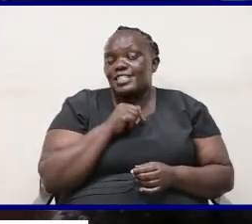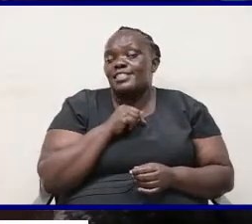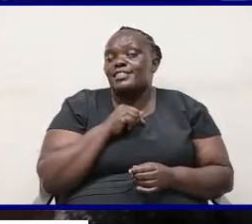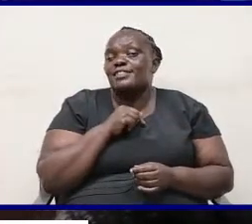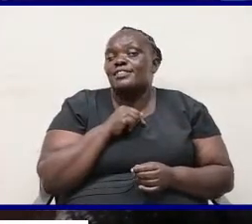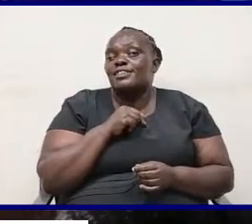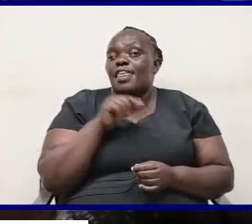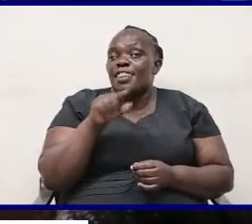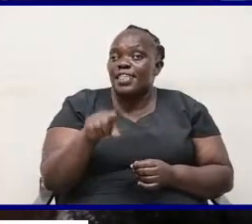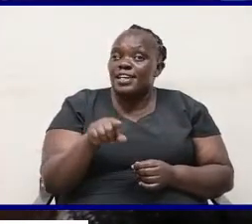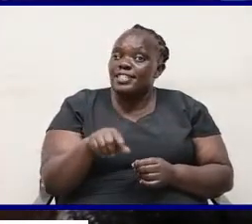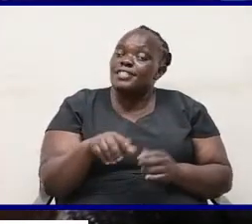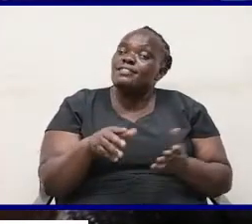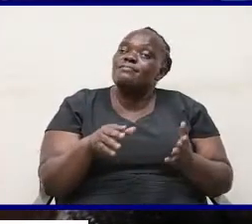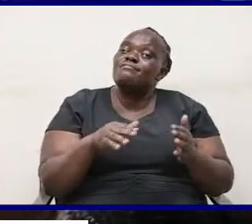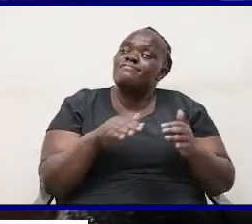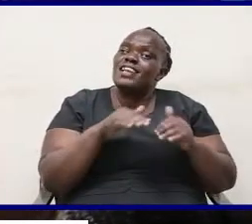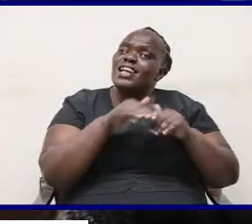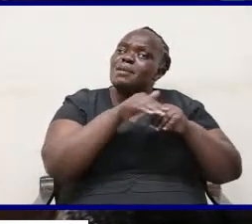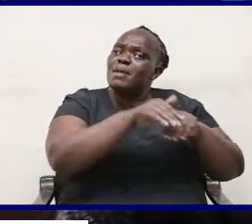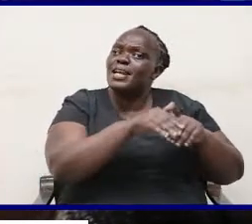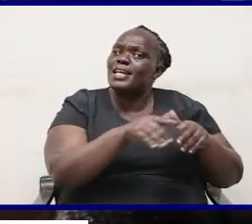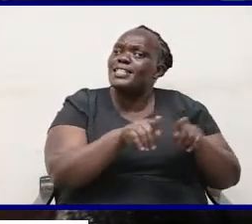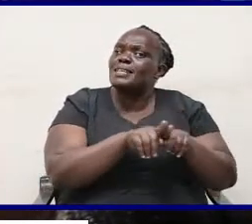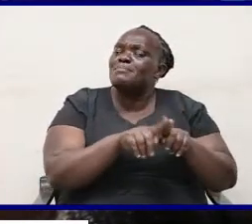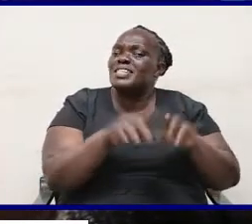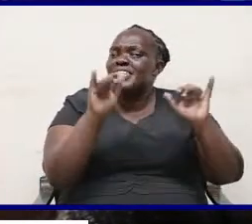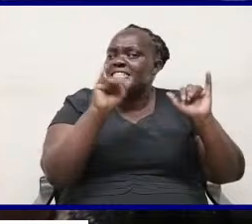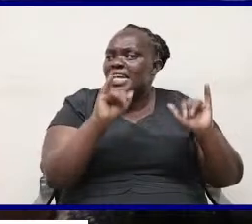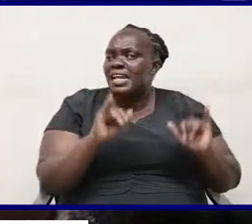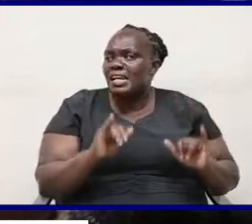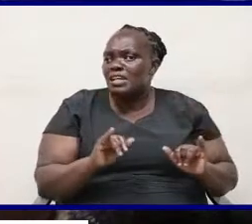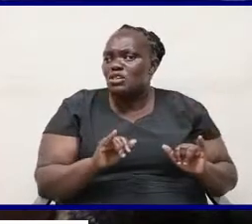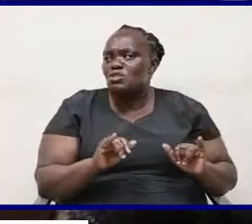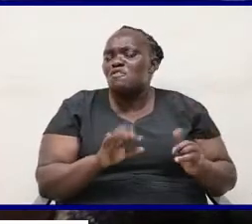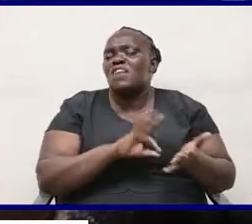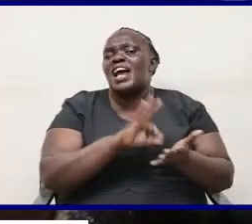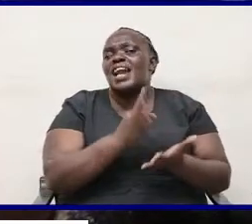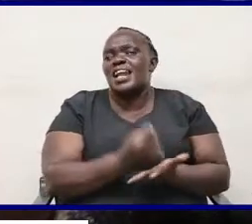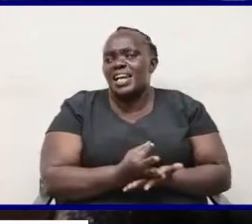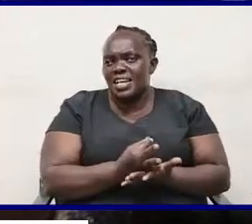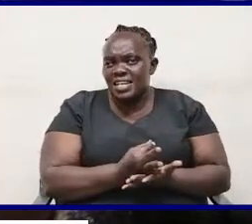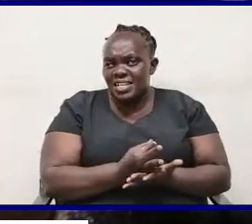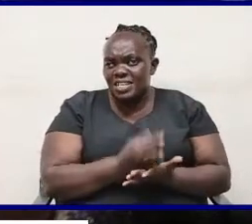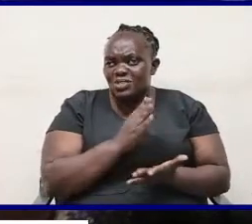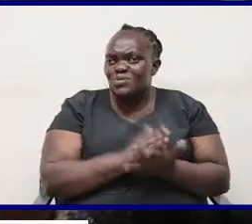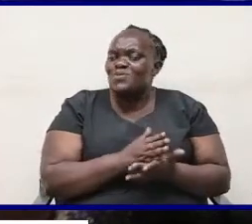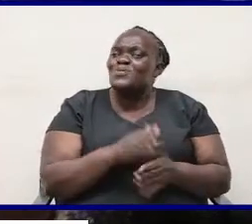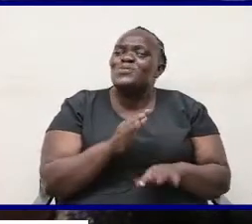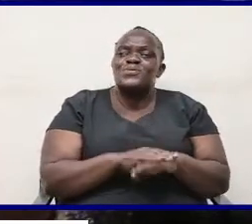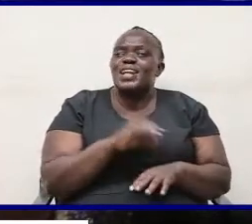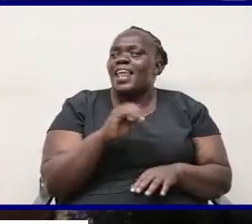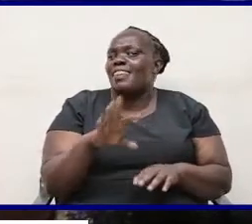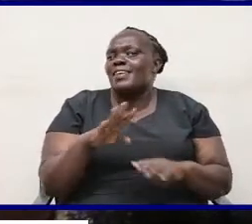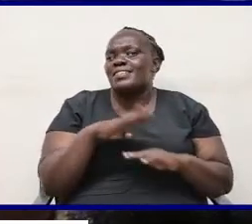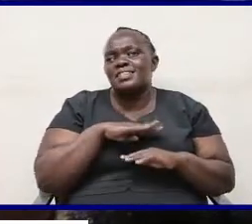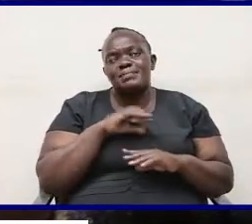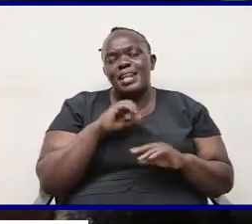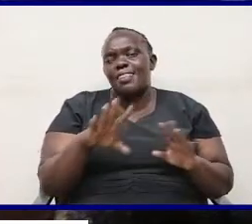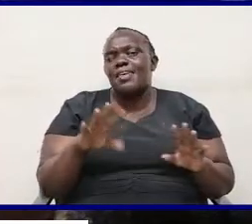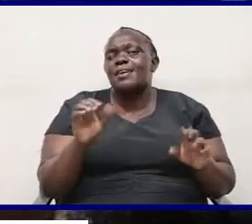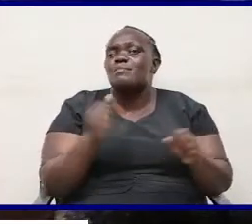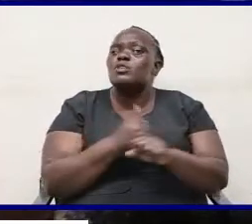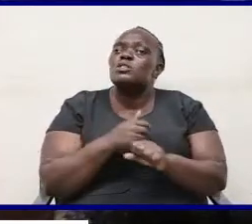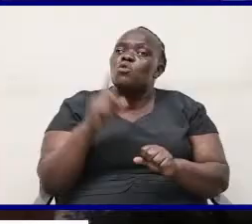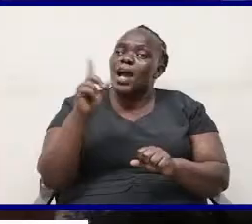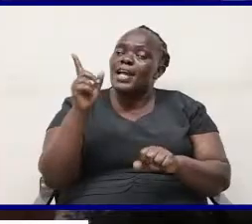that that dependence on international funding is not really sustainable, and it can